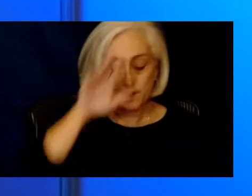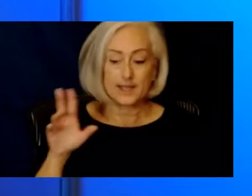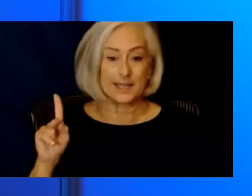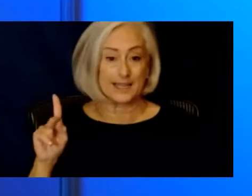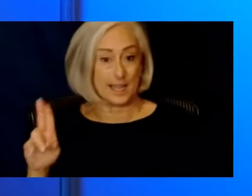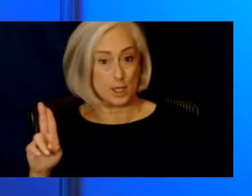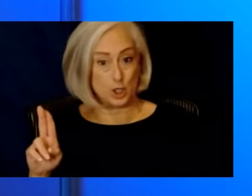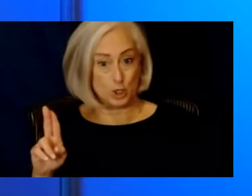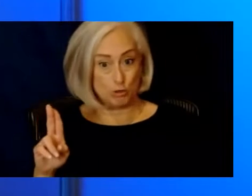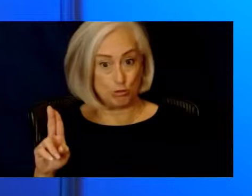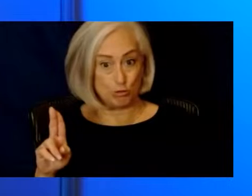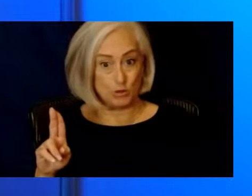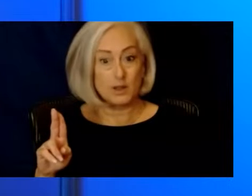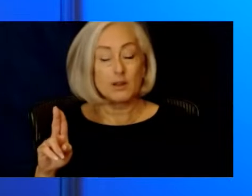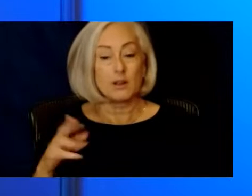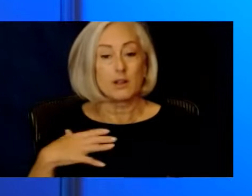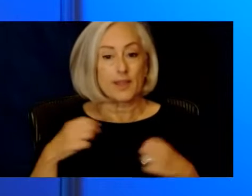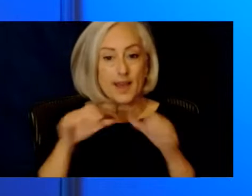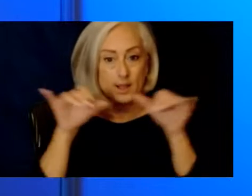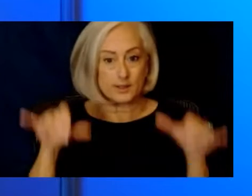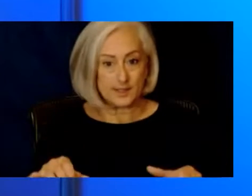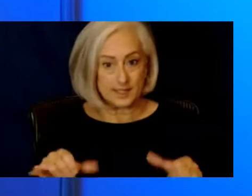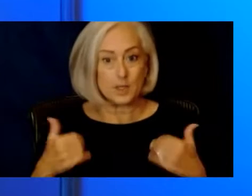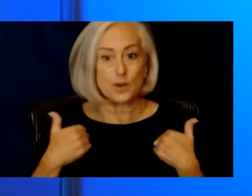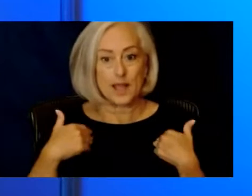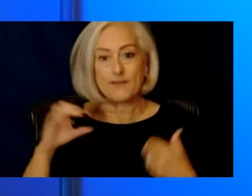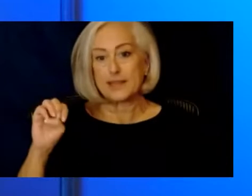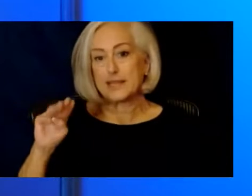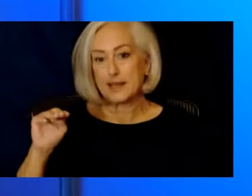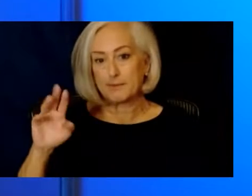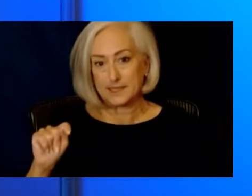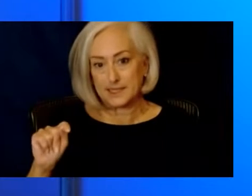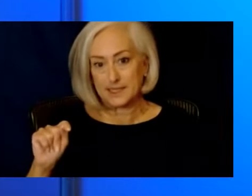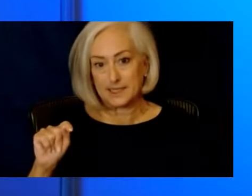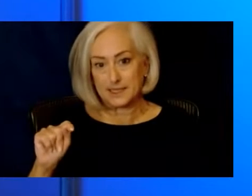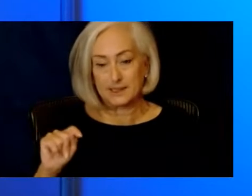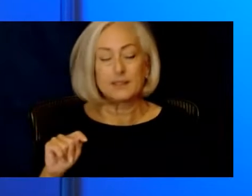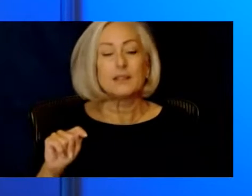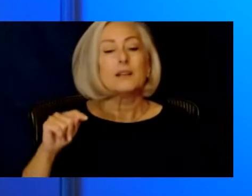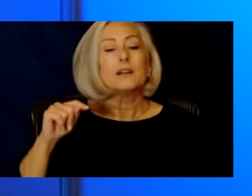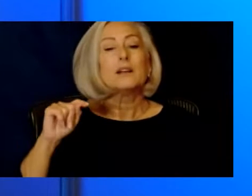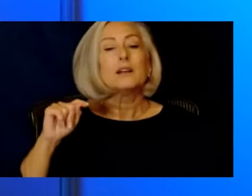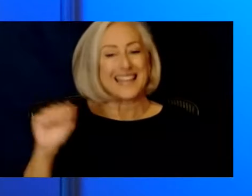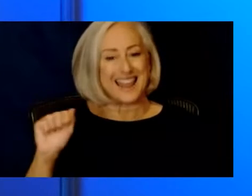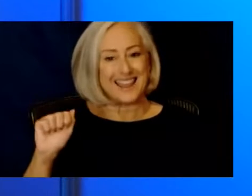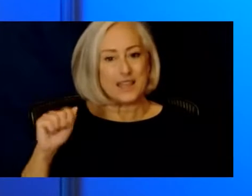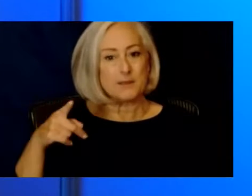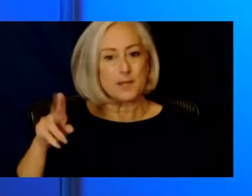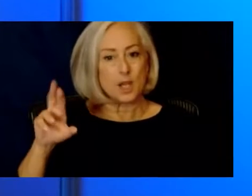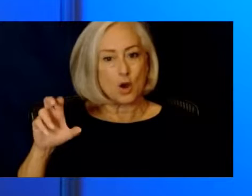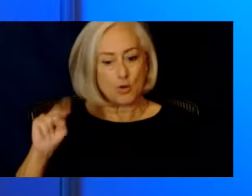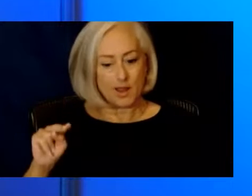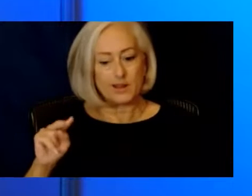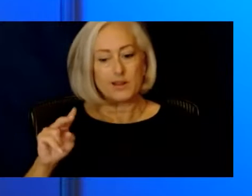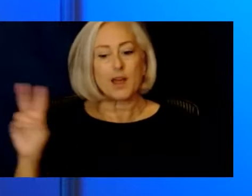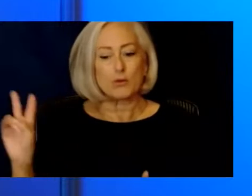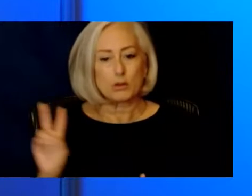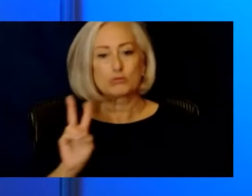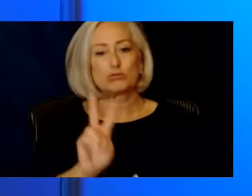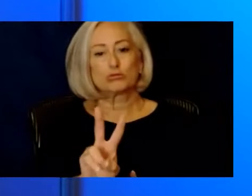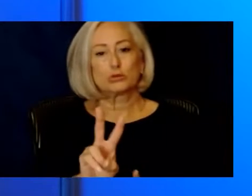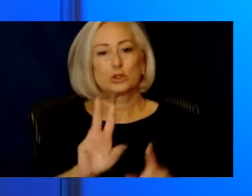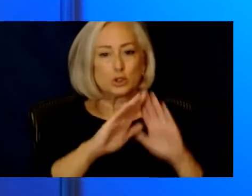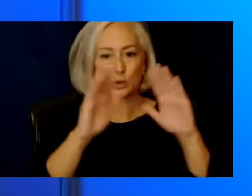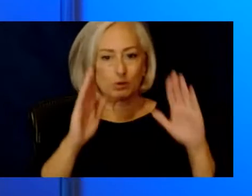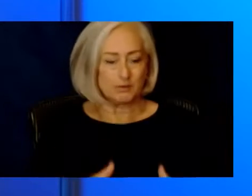have a team, an EMT and an APRN that go out to individuals in the community that generally are homebound but make